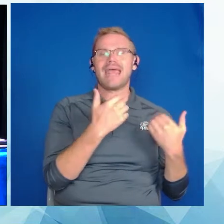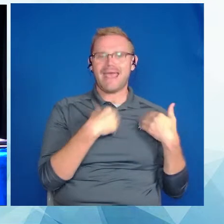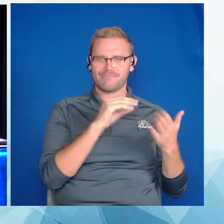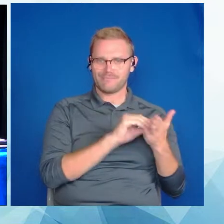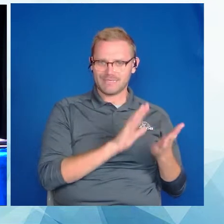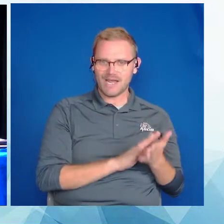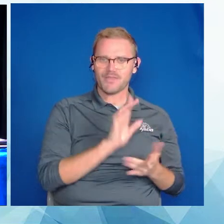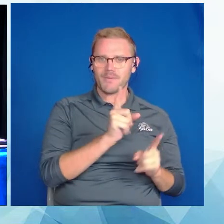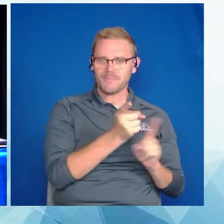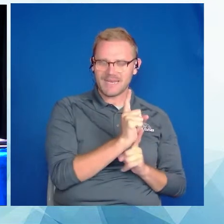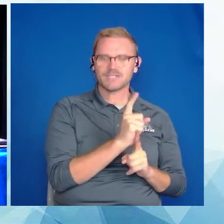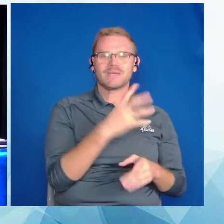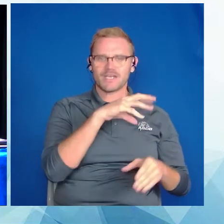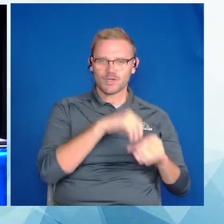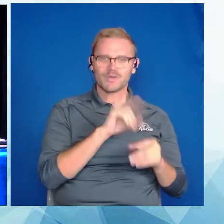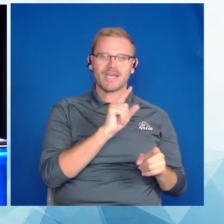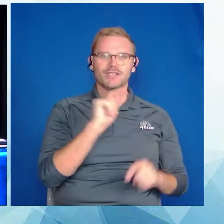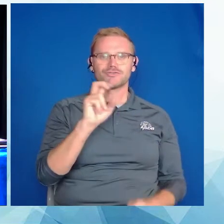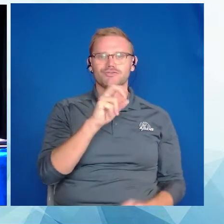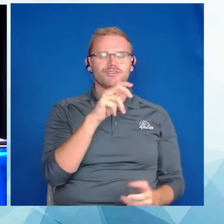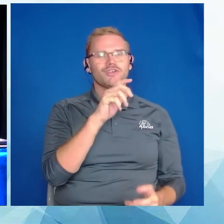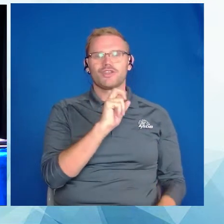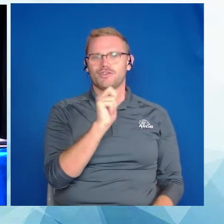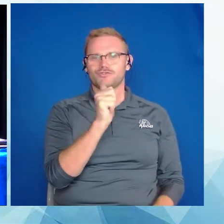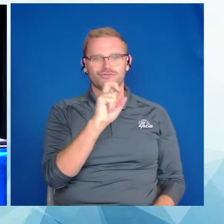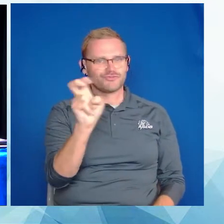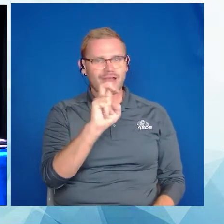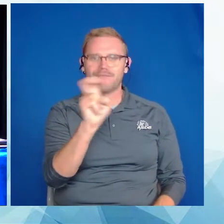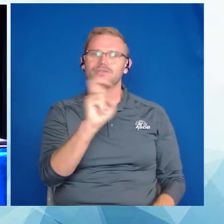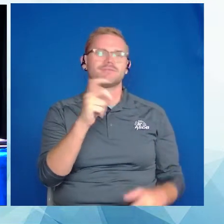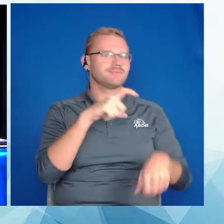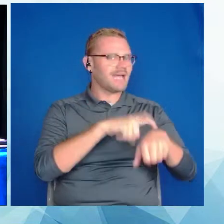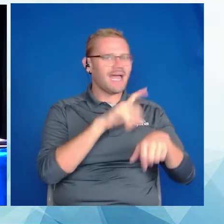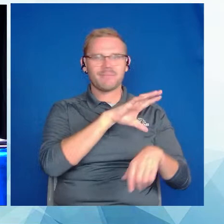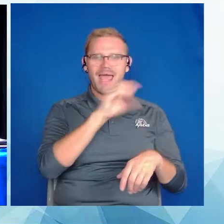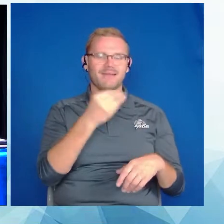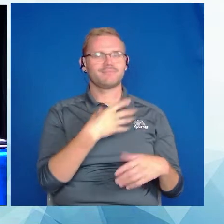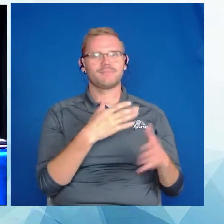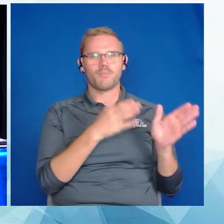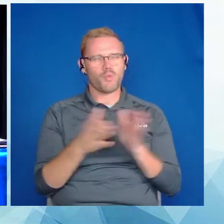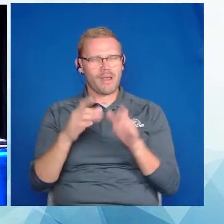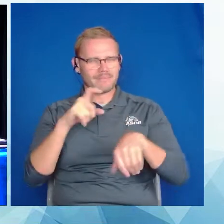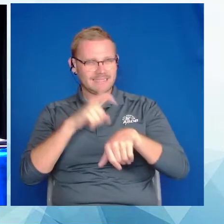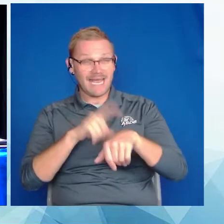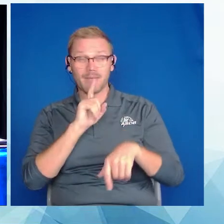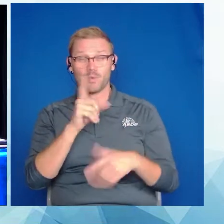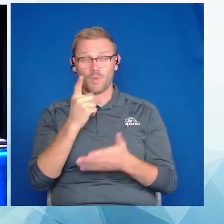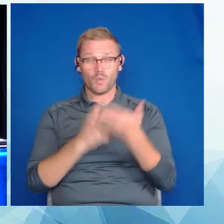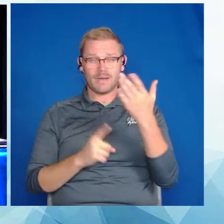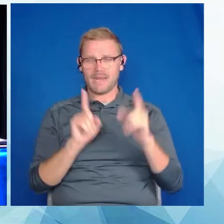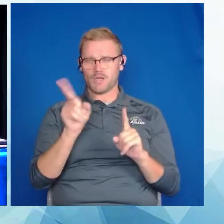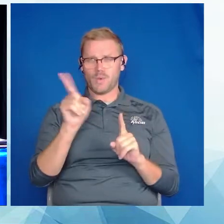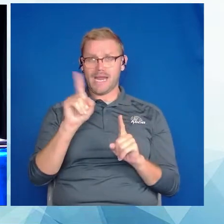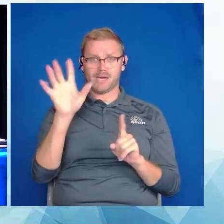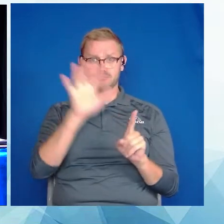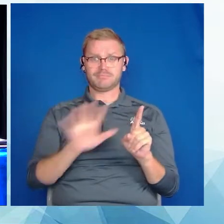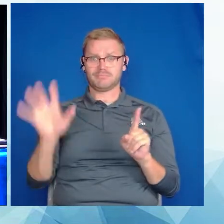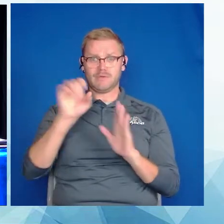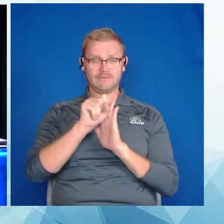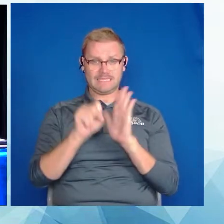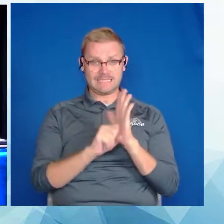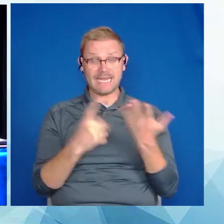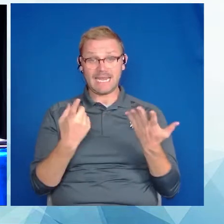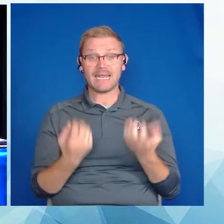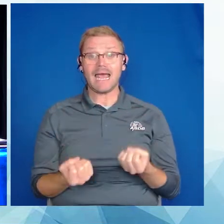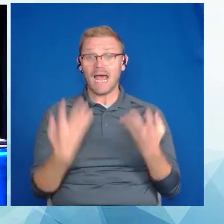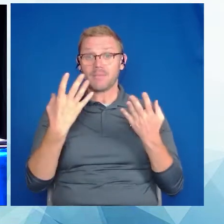We include their travel time and their prep time. So depending on where they are in the valley, the